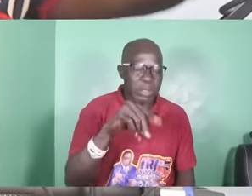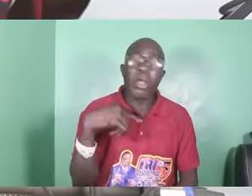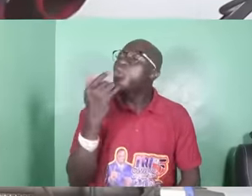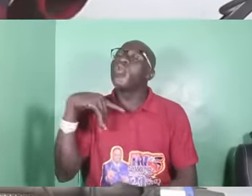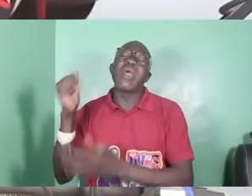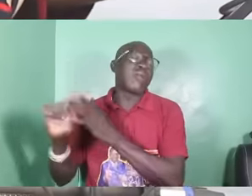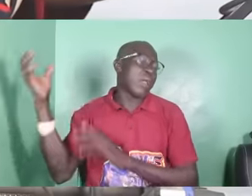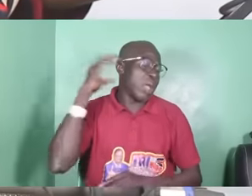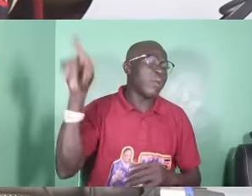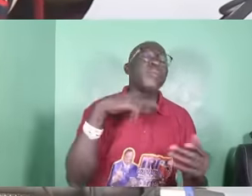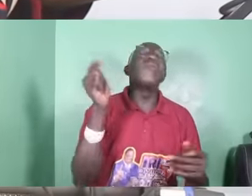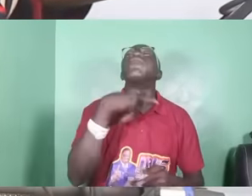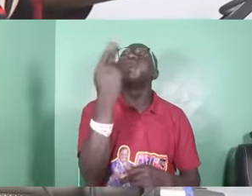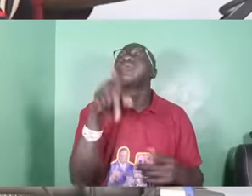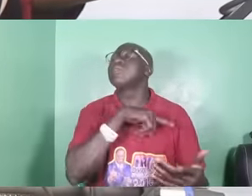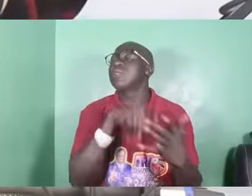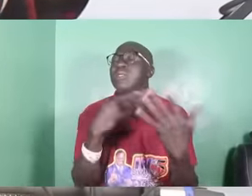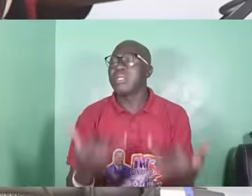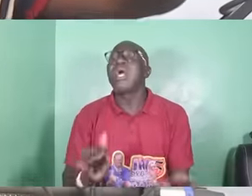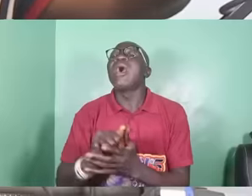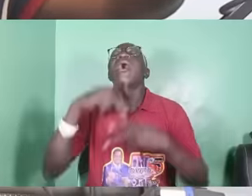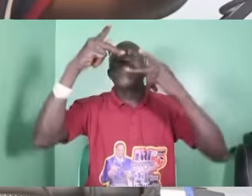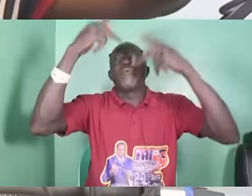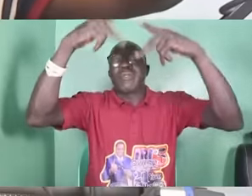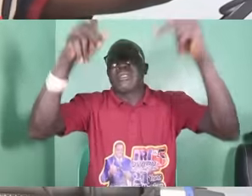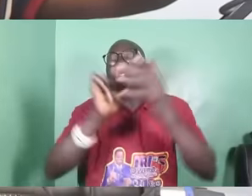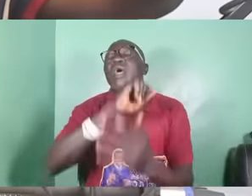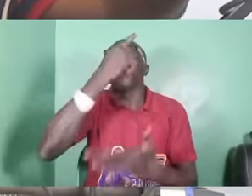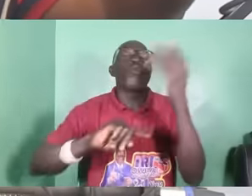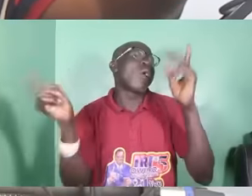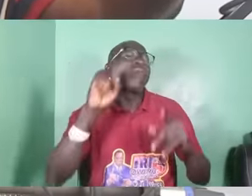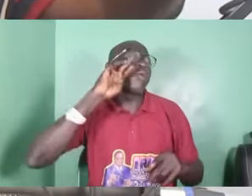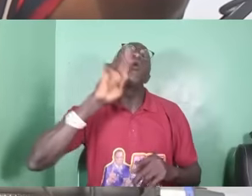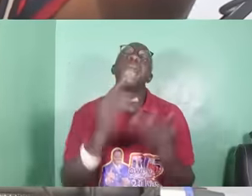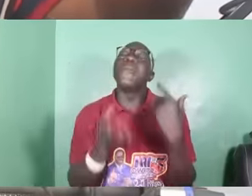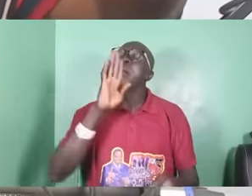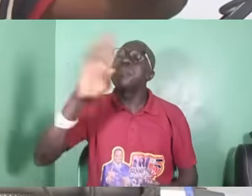Listen to me, sir. All of you hearing my voice right now, so I prophesy. Wherever you may be,